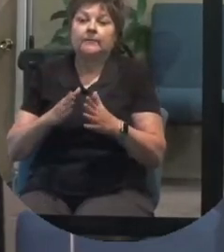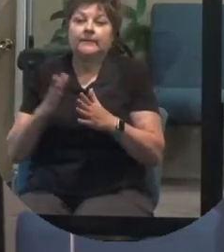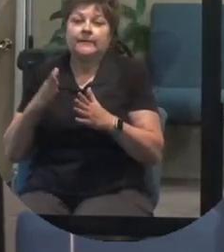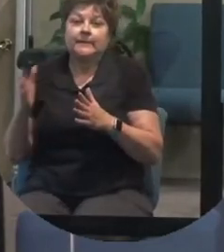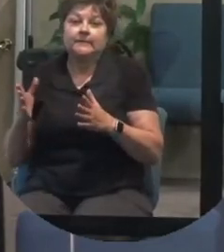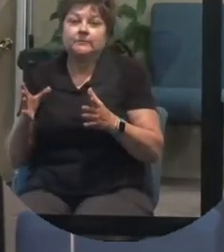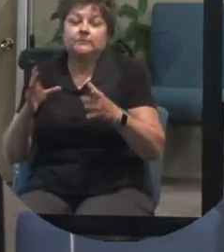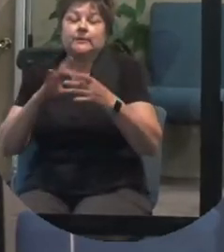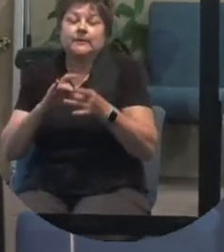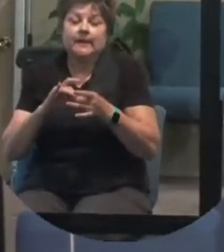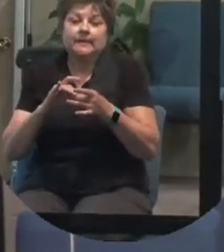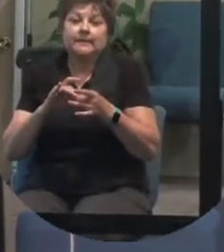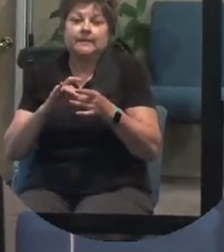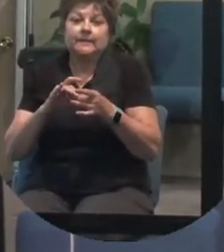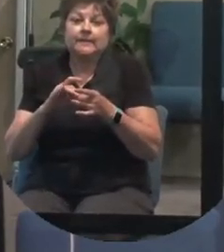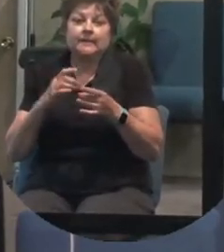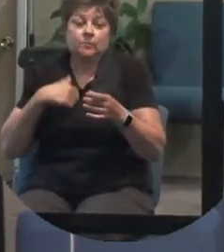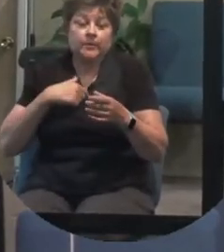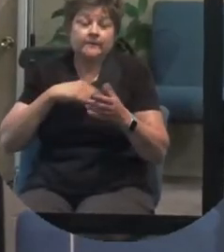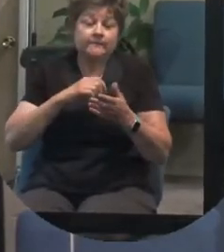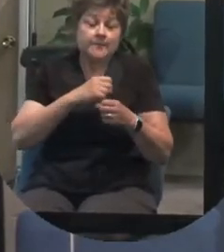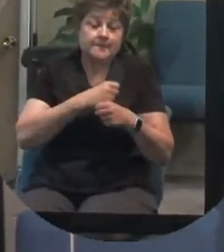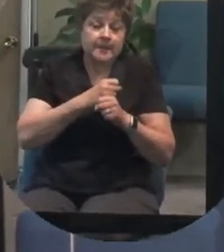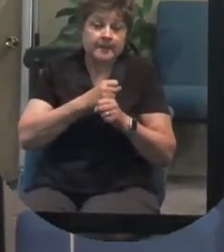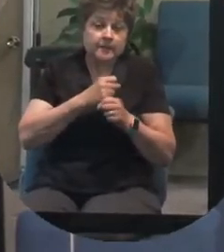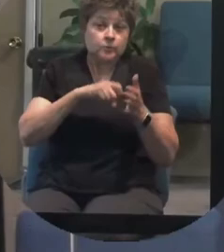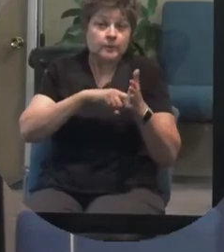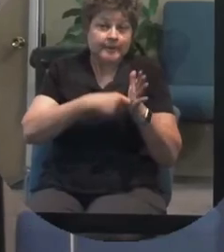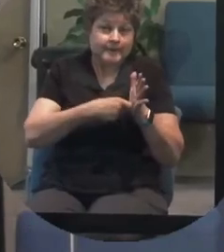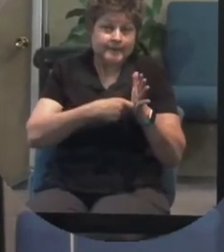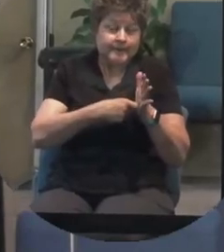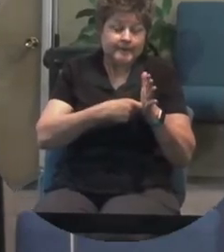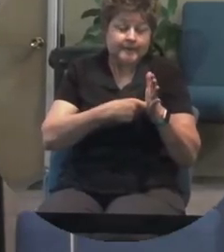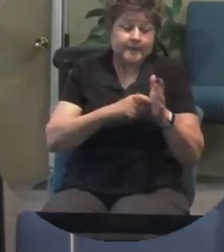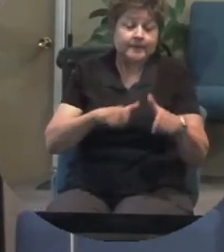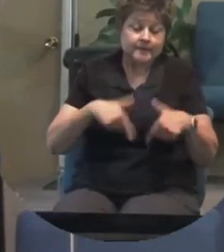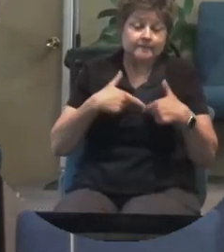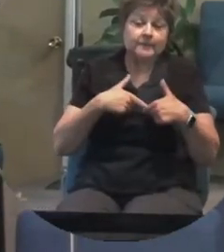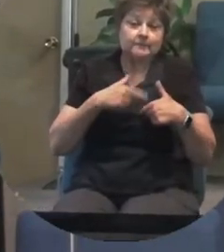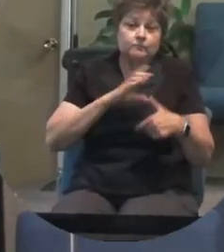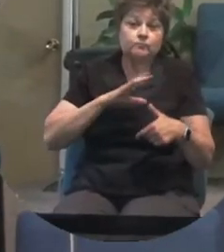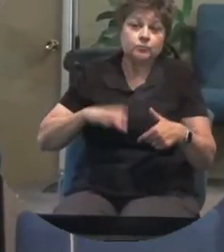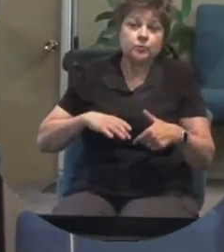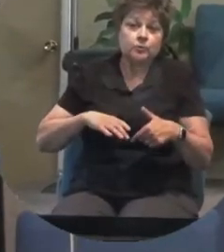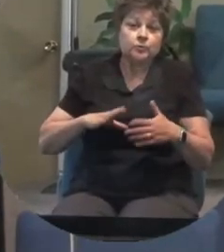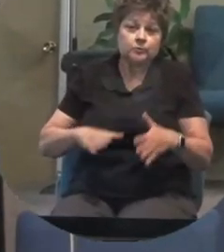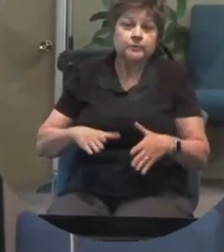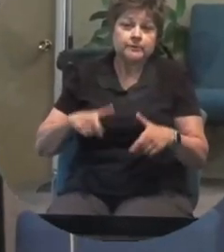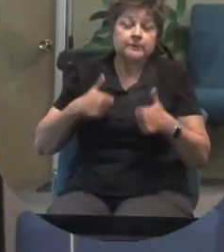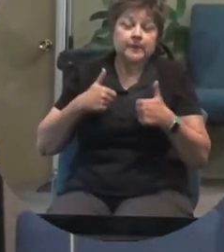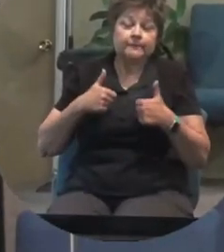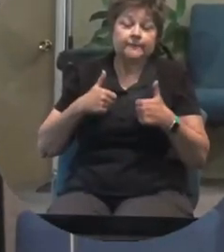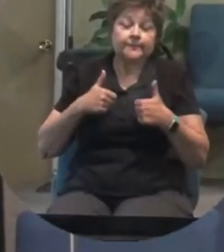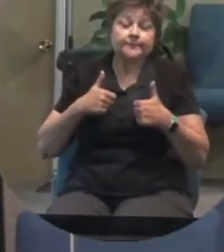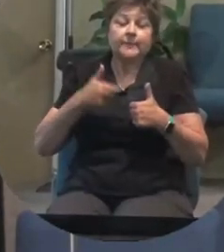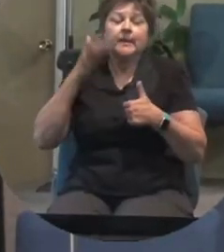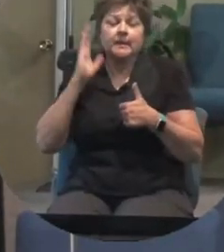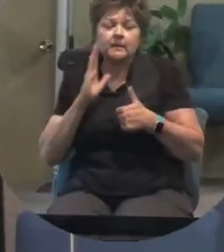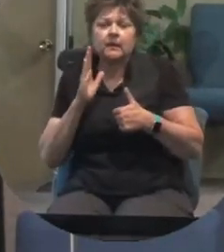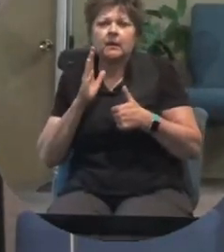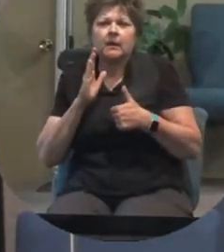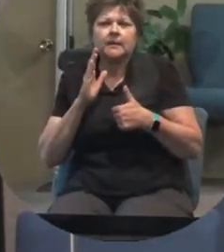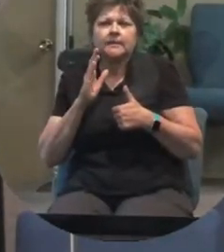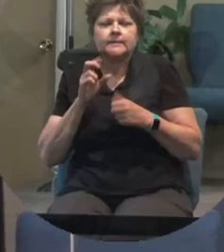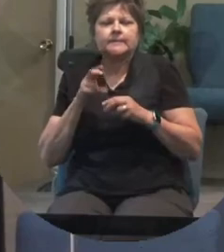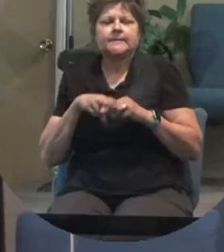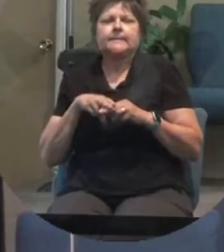we've turned into keys in living the Christian life. And God is